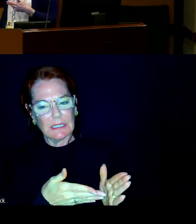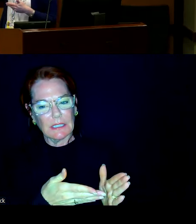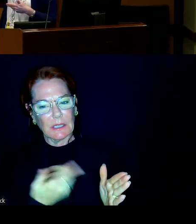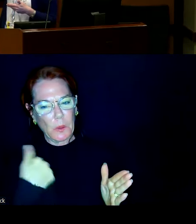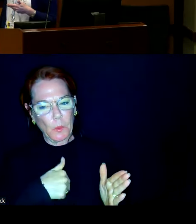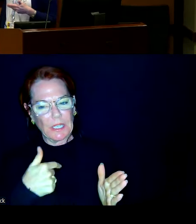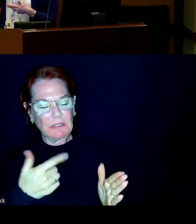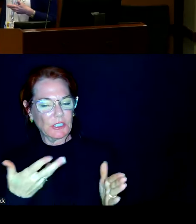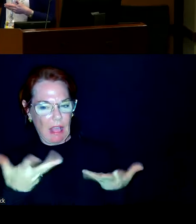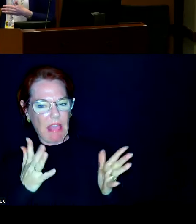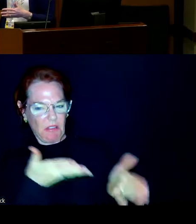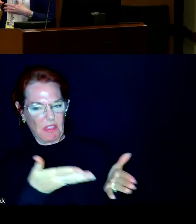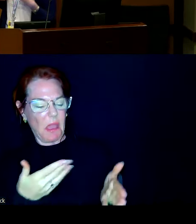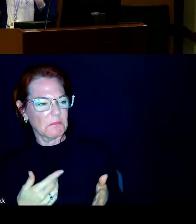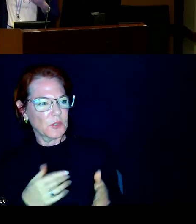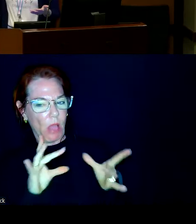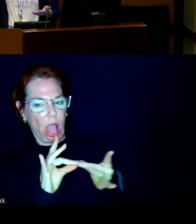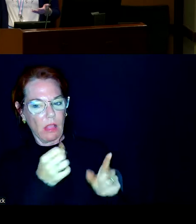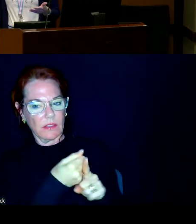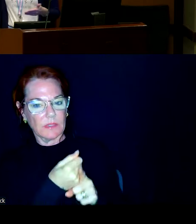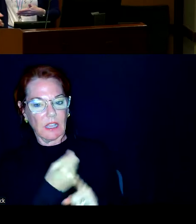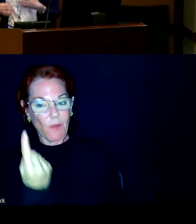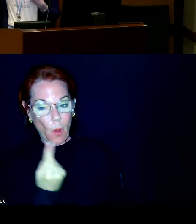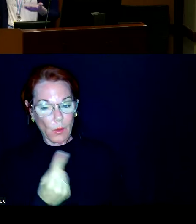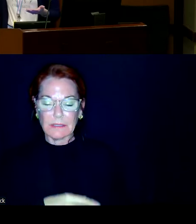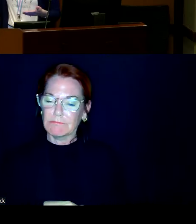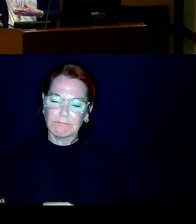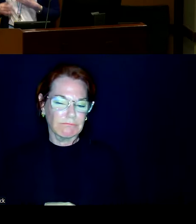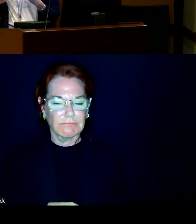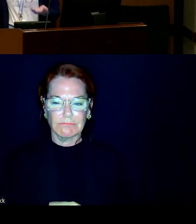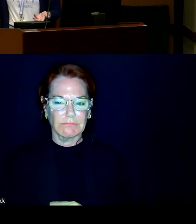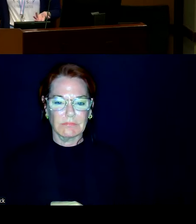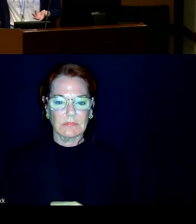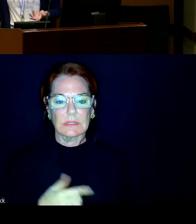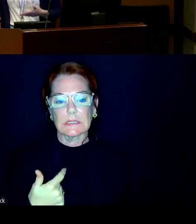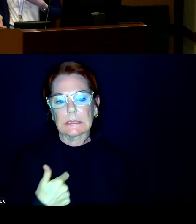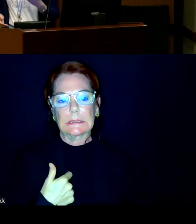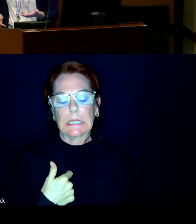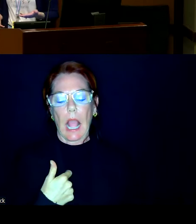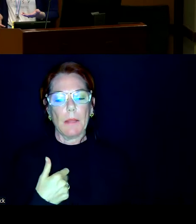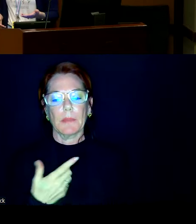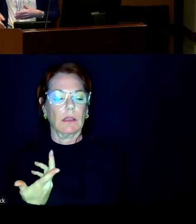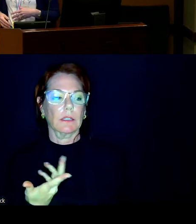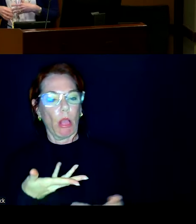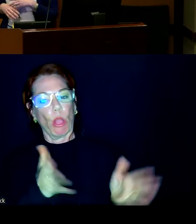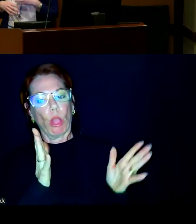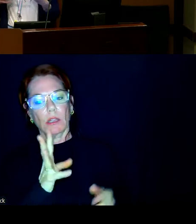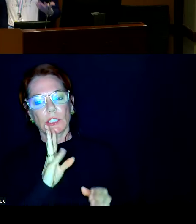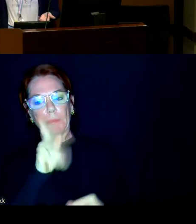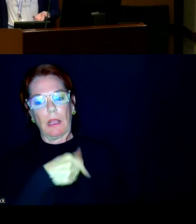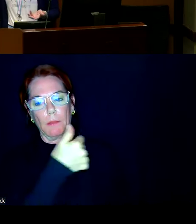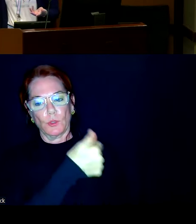many times they've been disrespected. And again, I'm not gonna expect somebody to have the spoons to speak up for themselves. Same thing with patients.